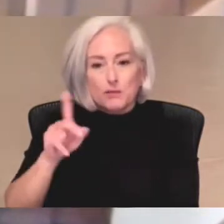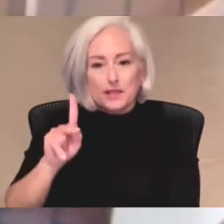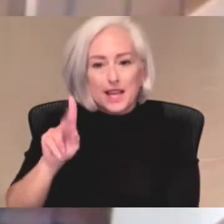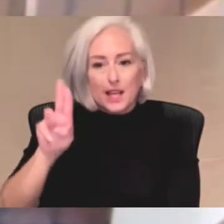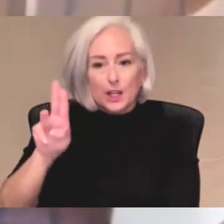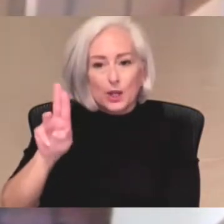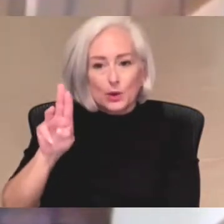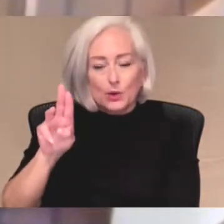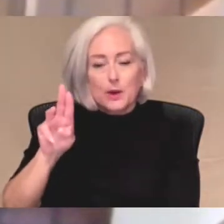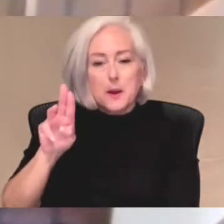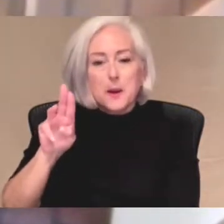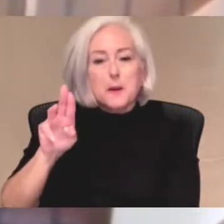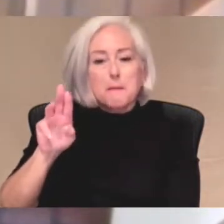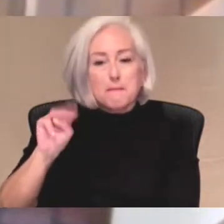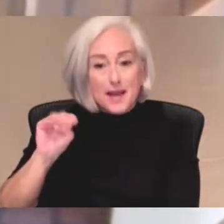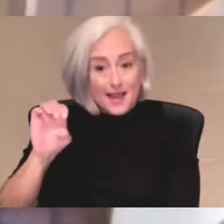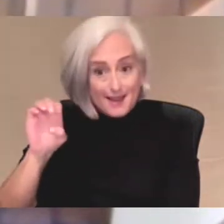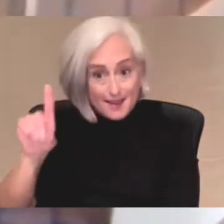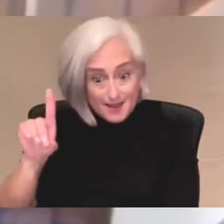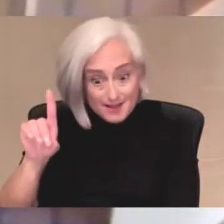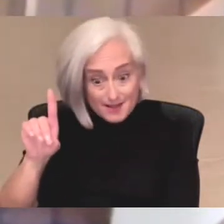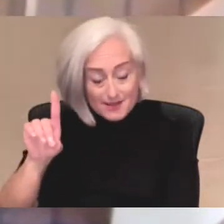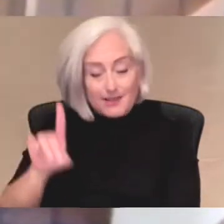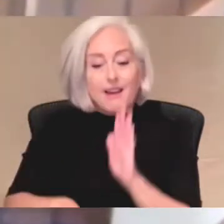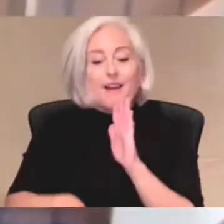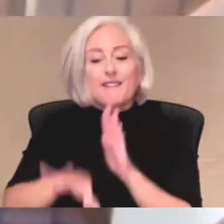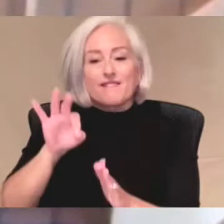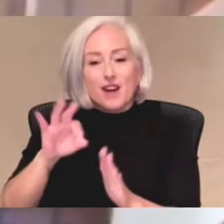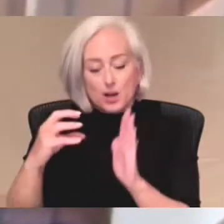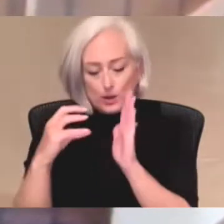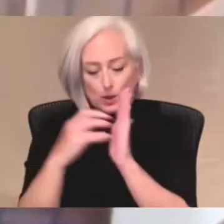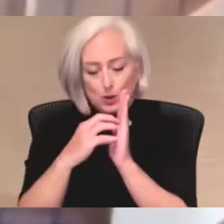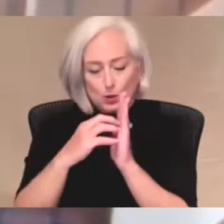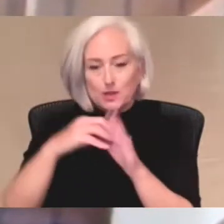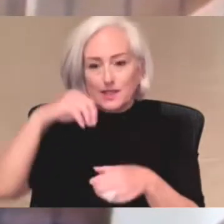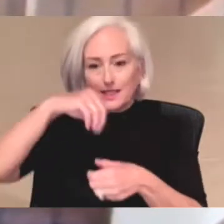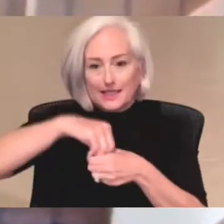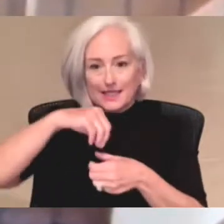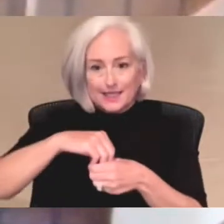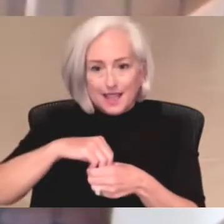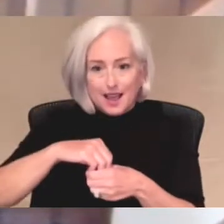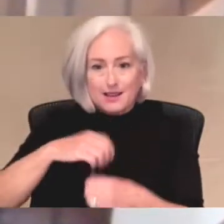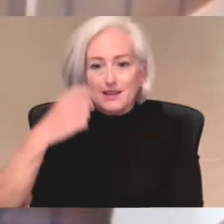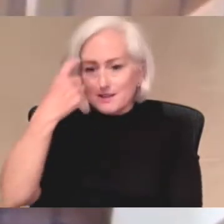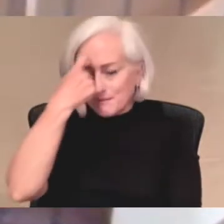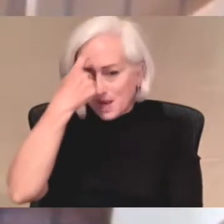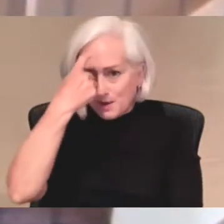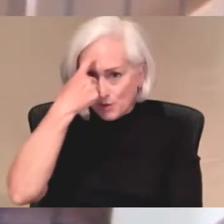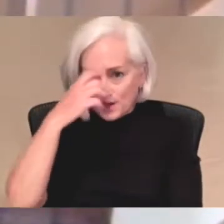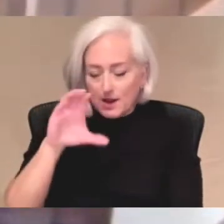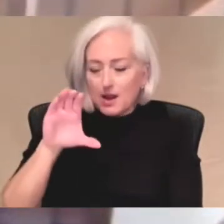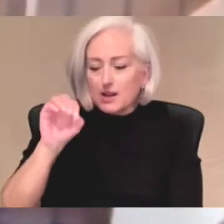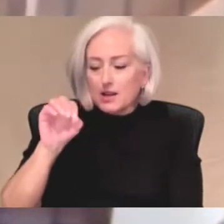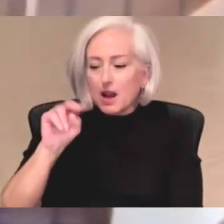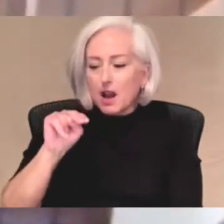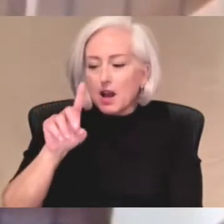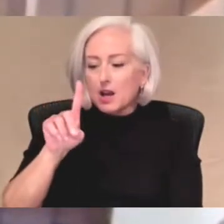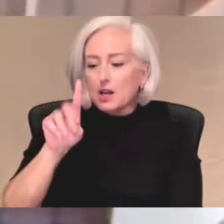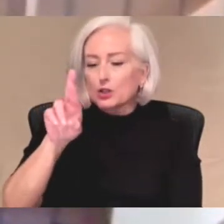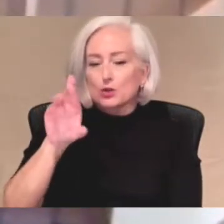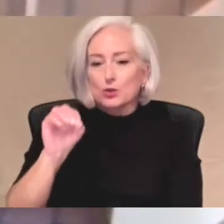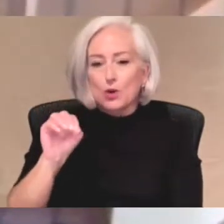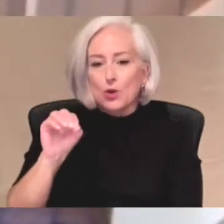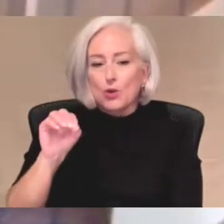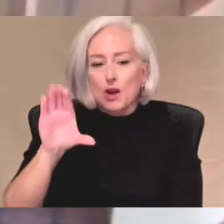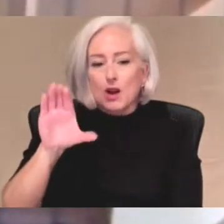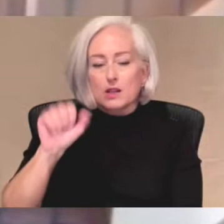and we found the tumor in my brain. It was a chondrosarcoma, and the chondrosarcoma had a